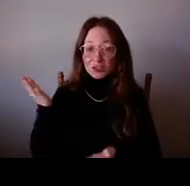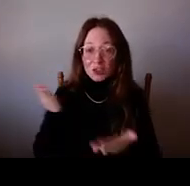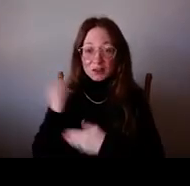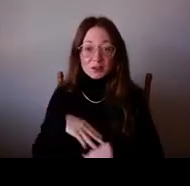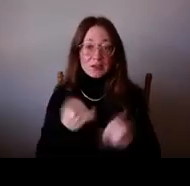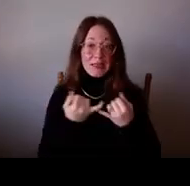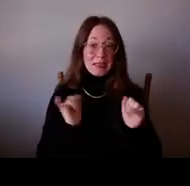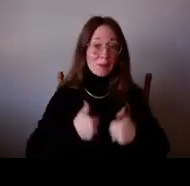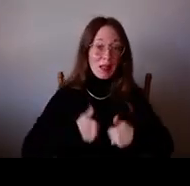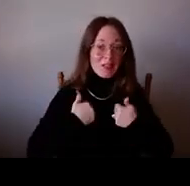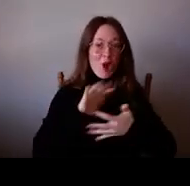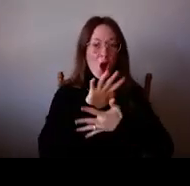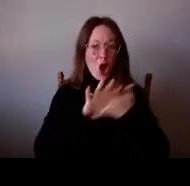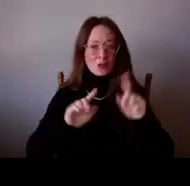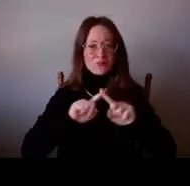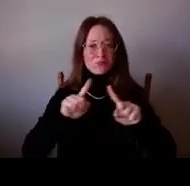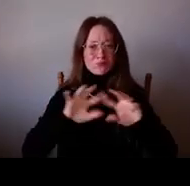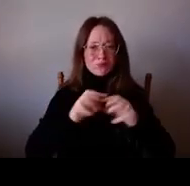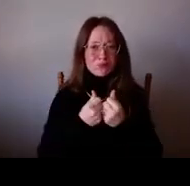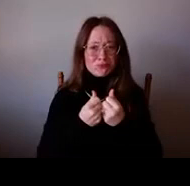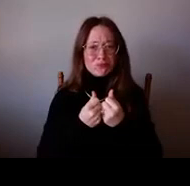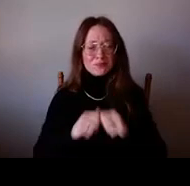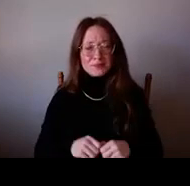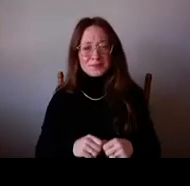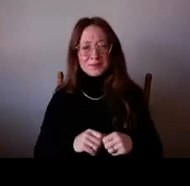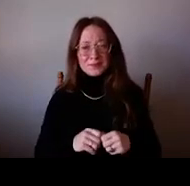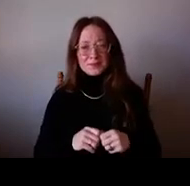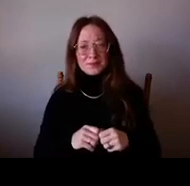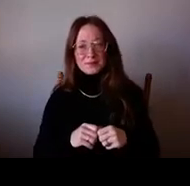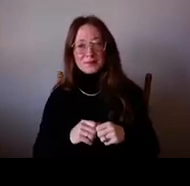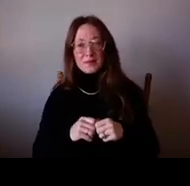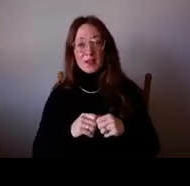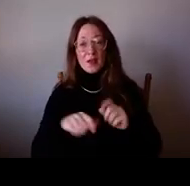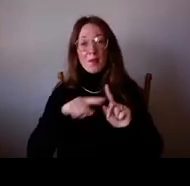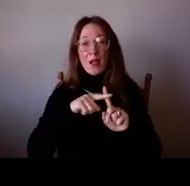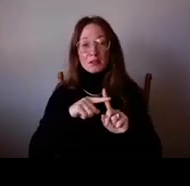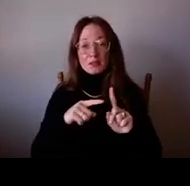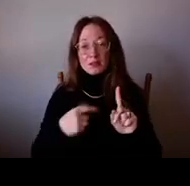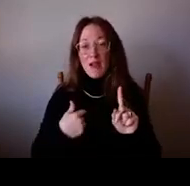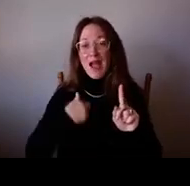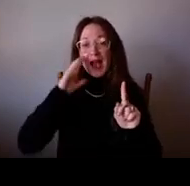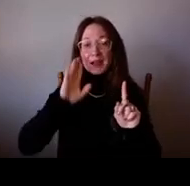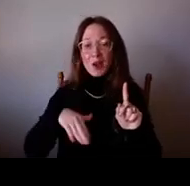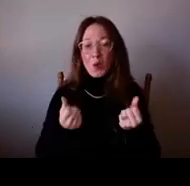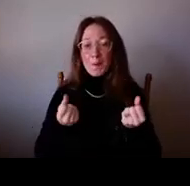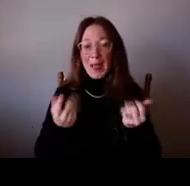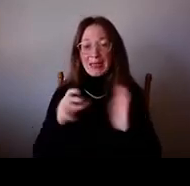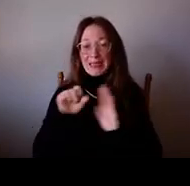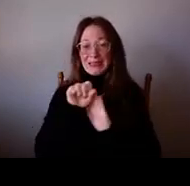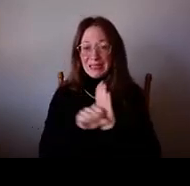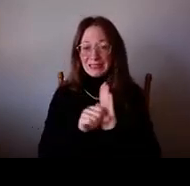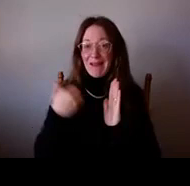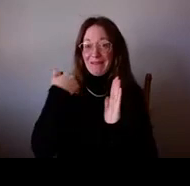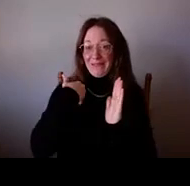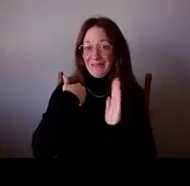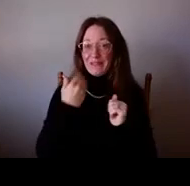our partnerships with Centers for Independent Living. In addition, I know that many states have or are